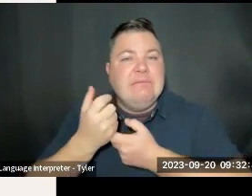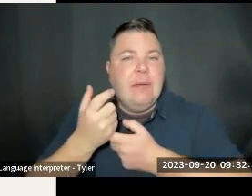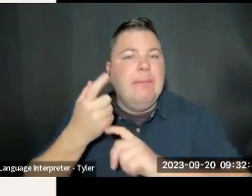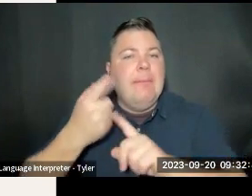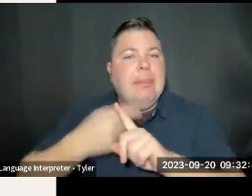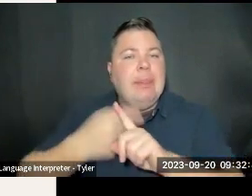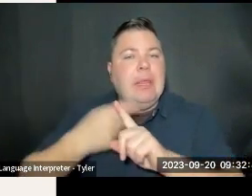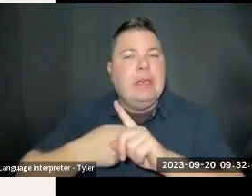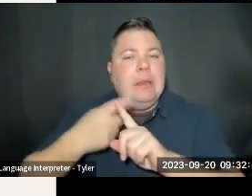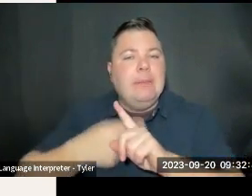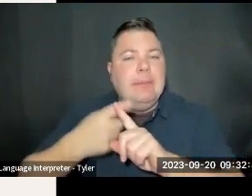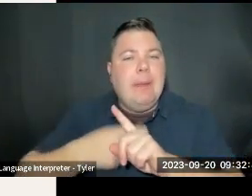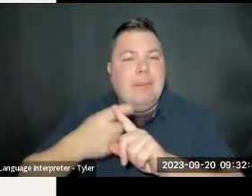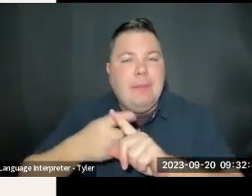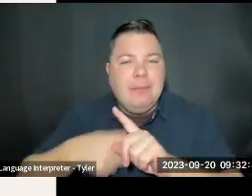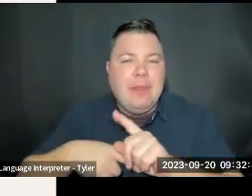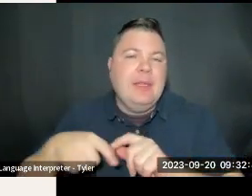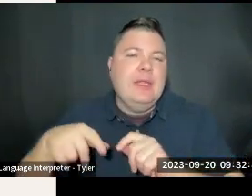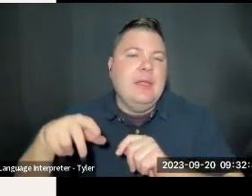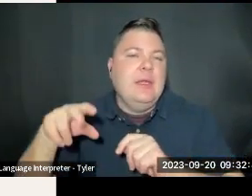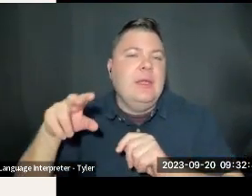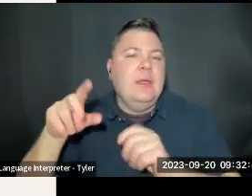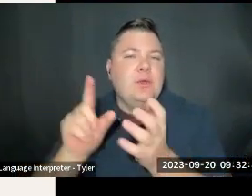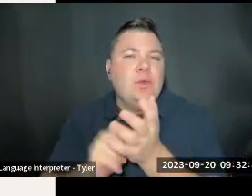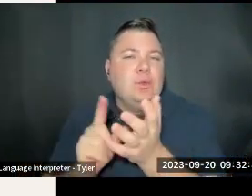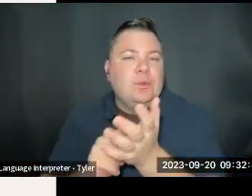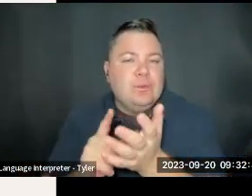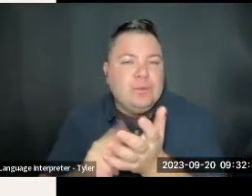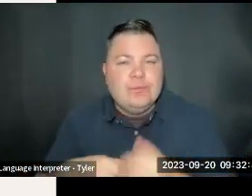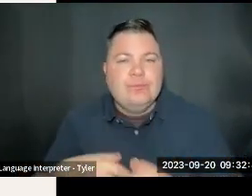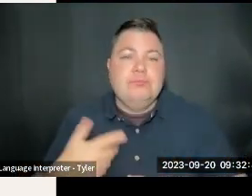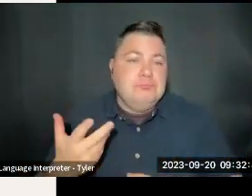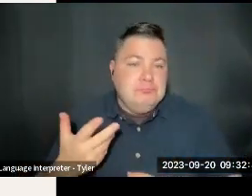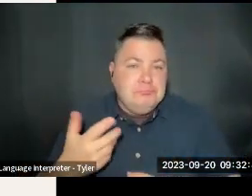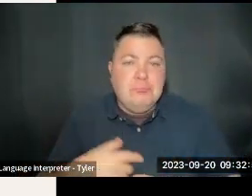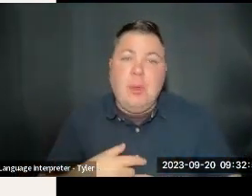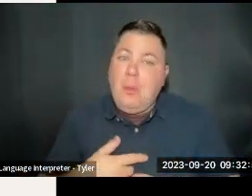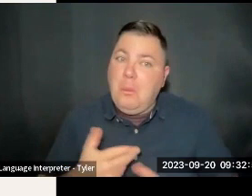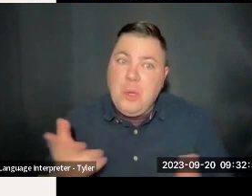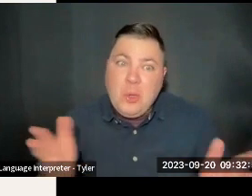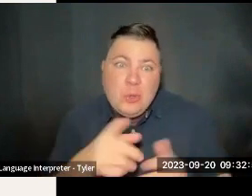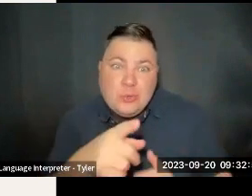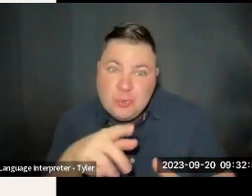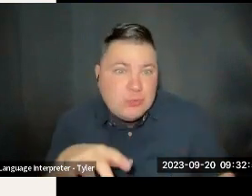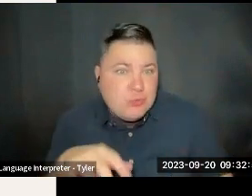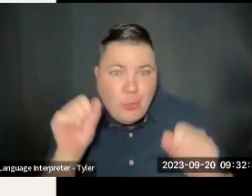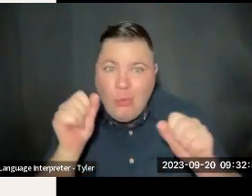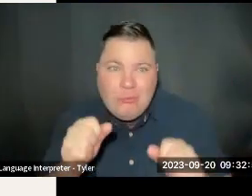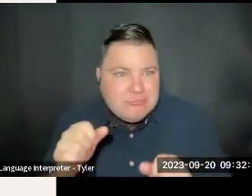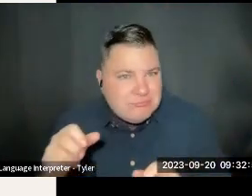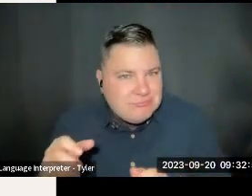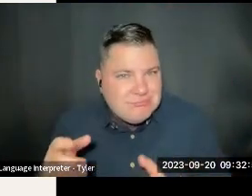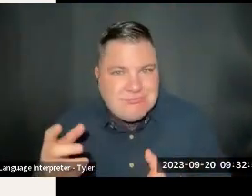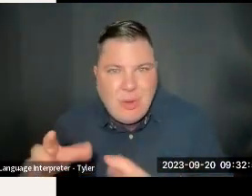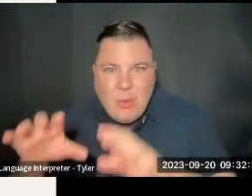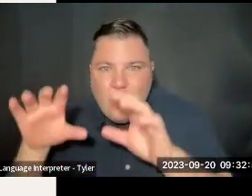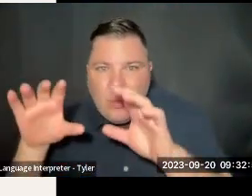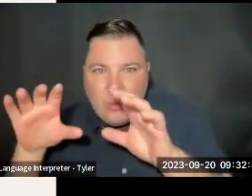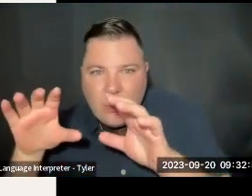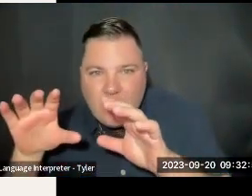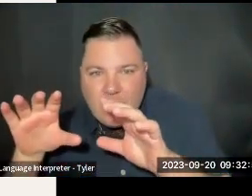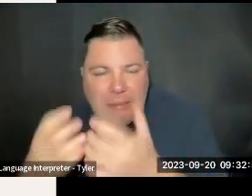newsletter. We would encourage you to take a course and then to tell others about the